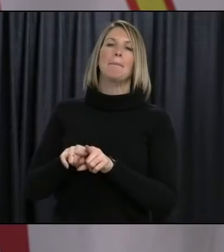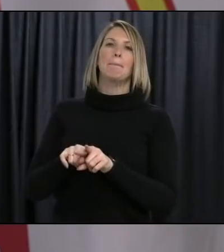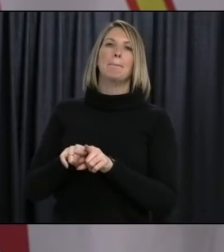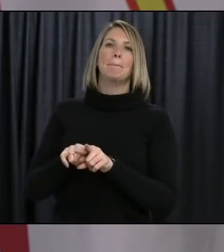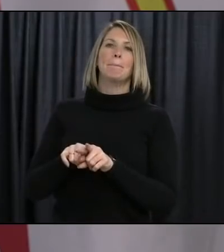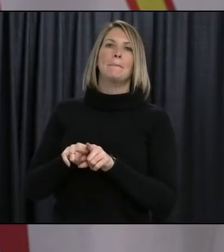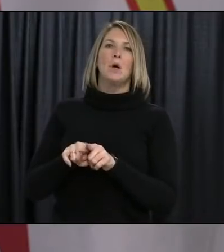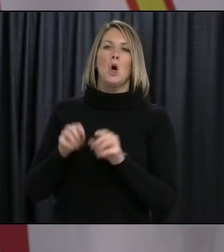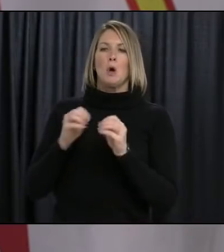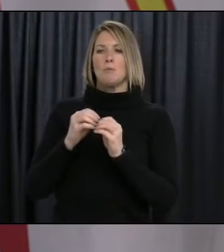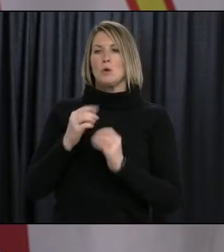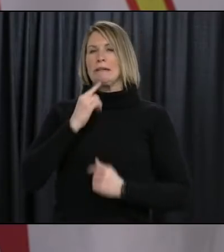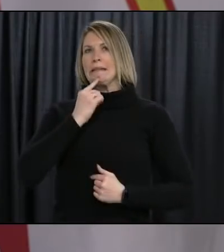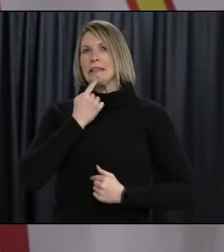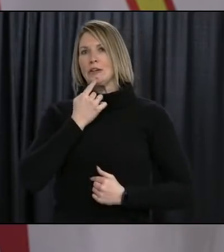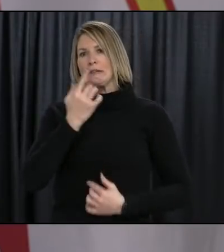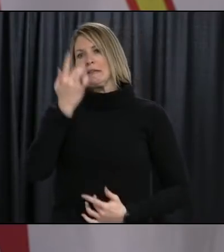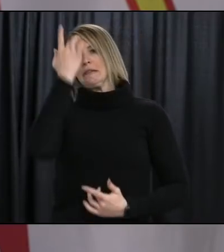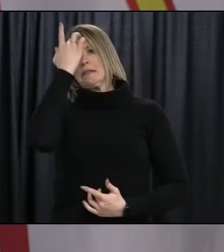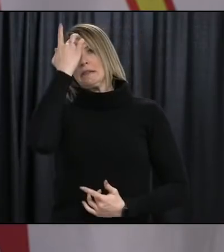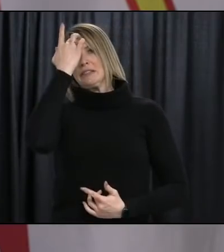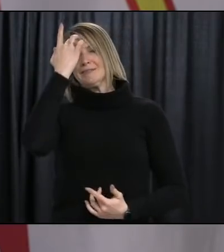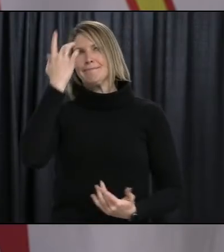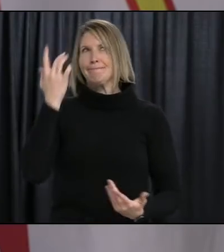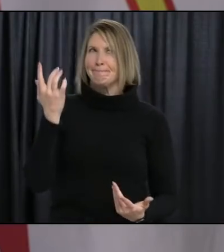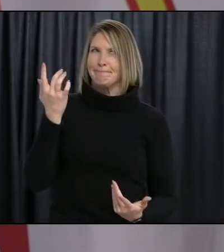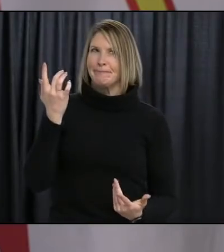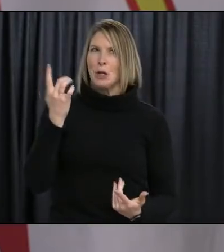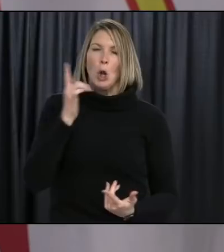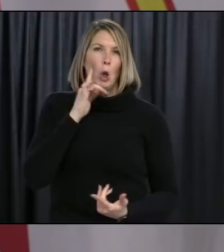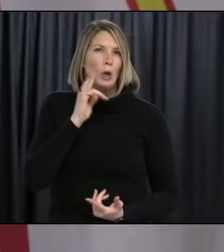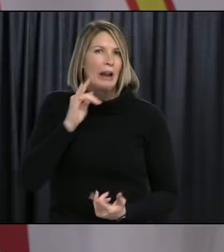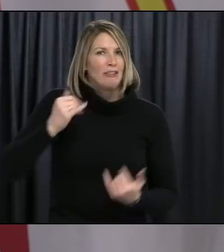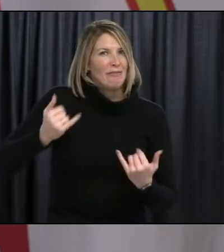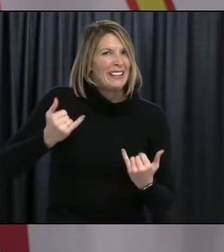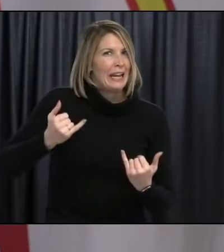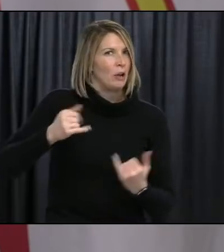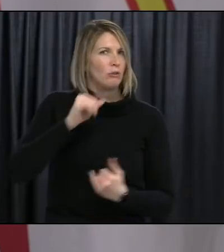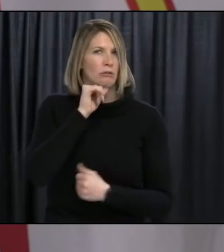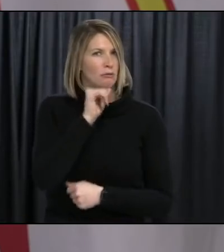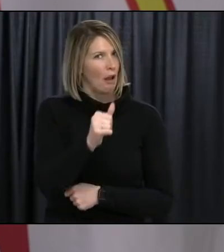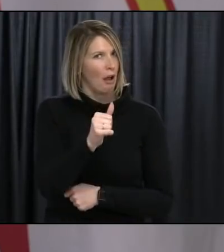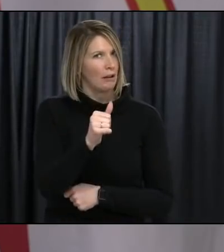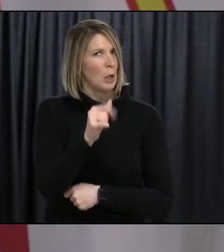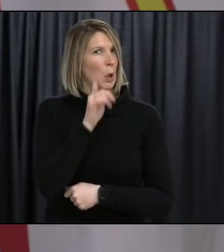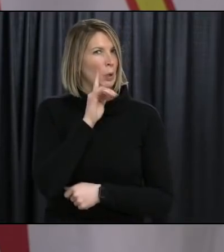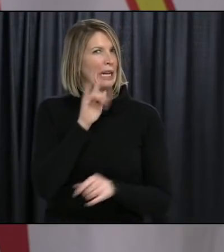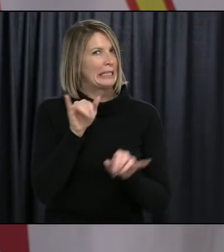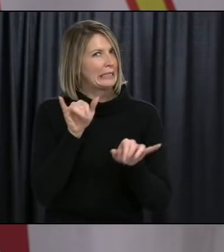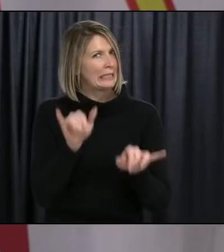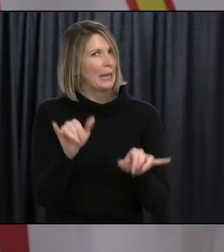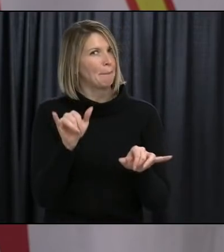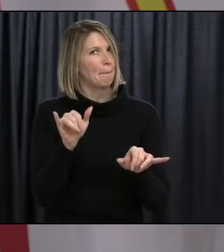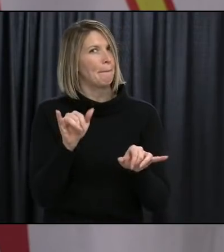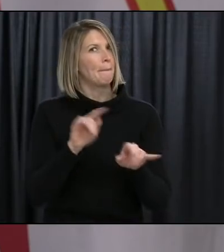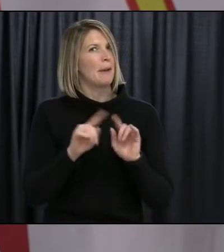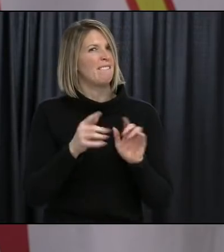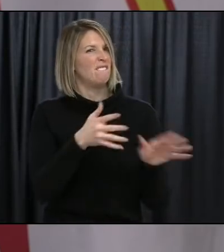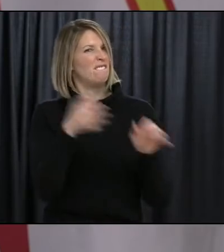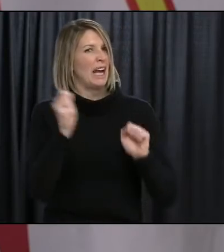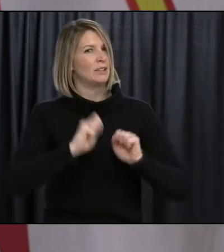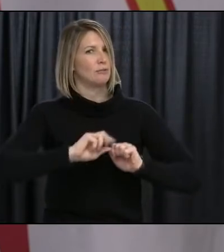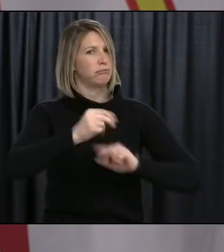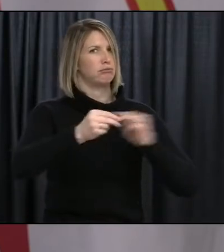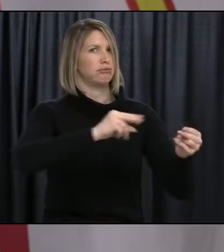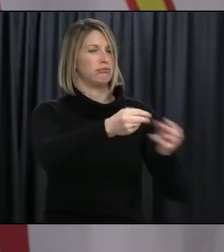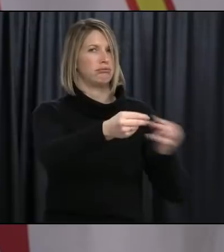causes more severe disease, although indications are that it doesn't. It does not appear that it will be